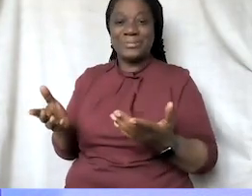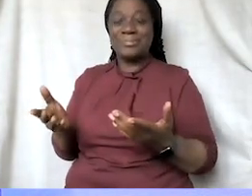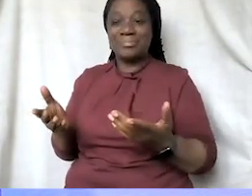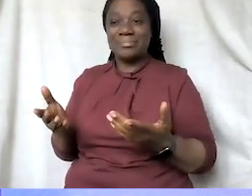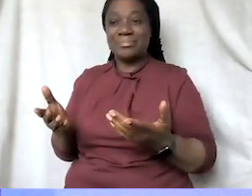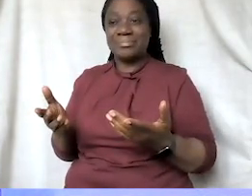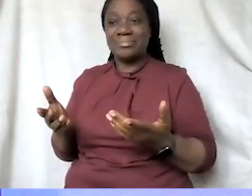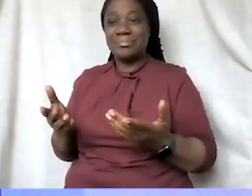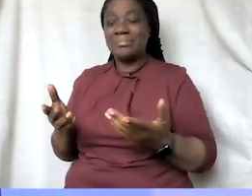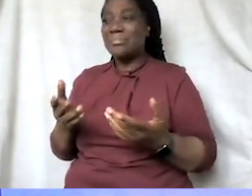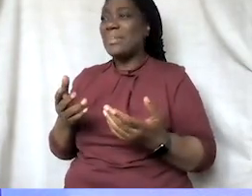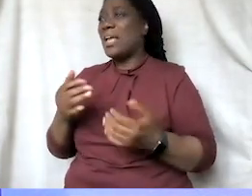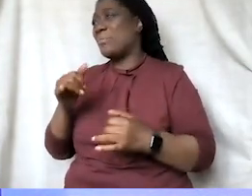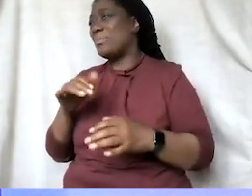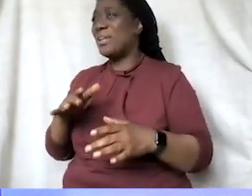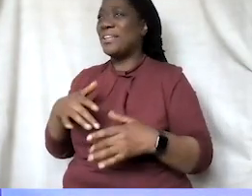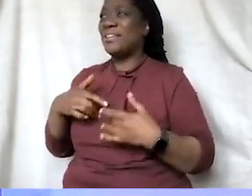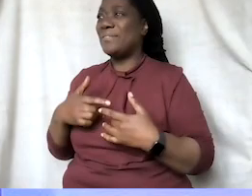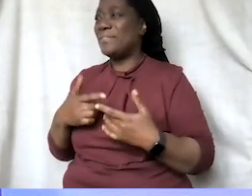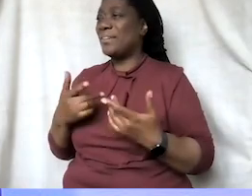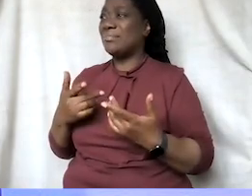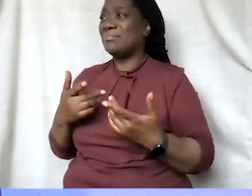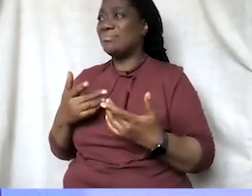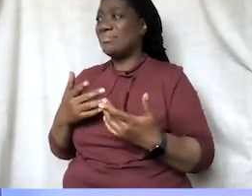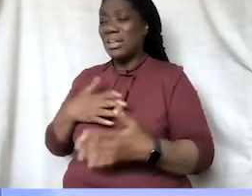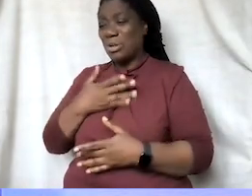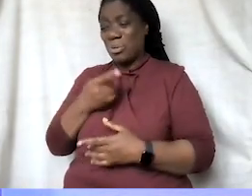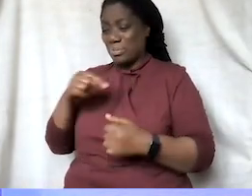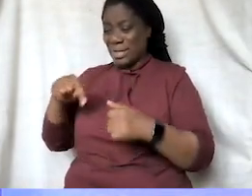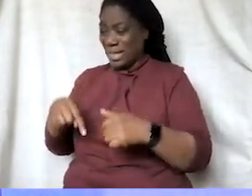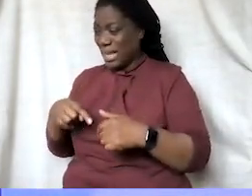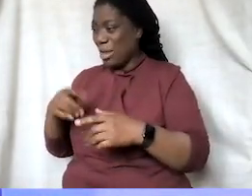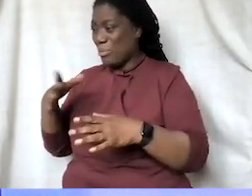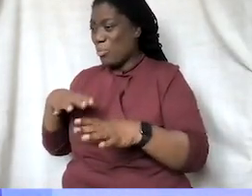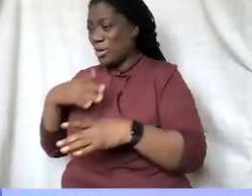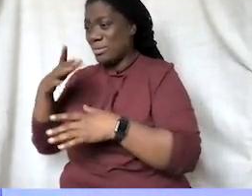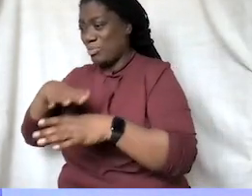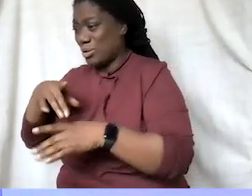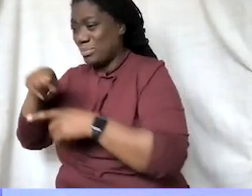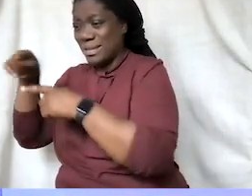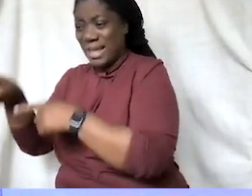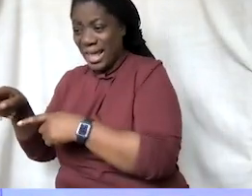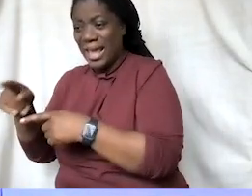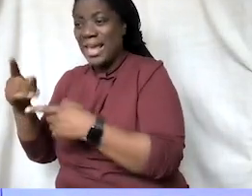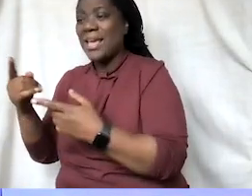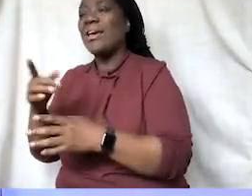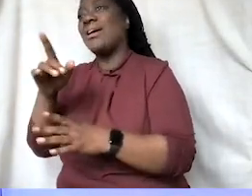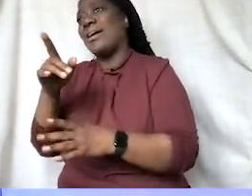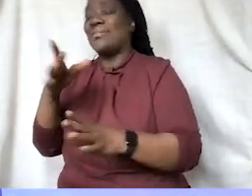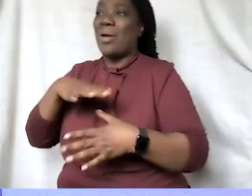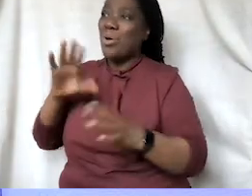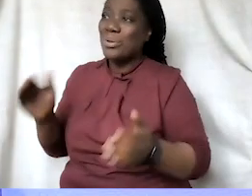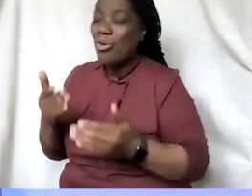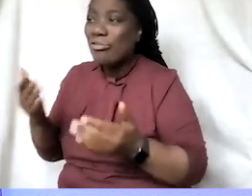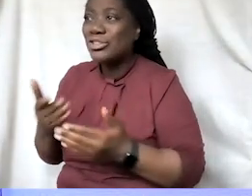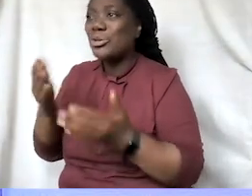You might be in a tight place. You may not be where you want to be, but if someone is praying for you, that's why I want to encourage you. Pray